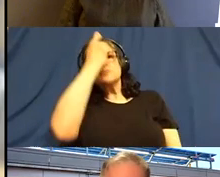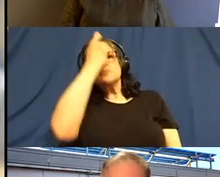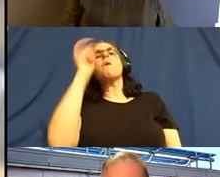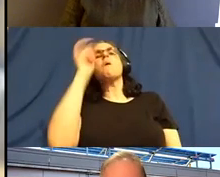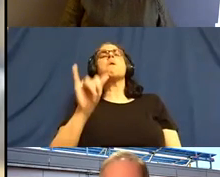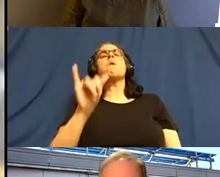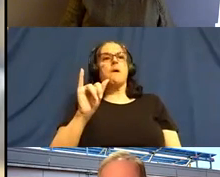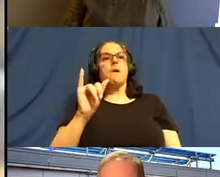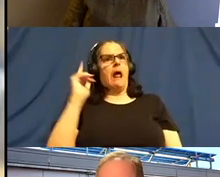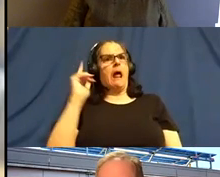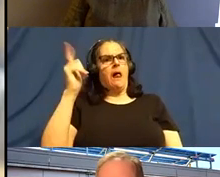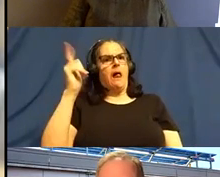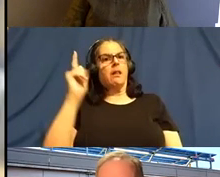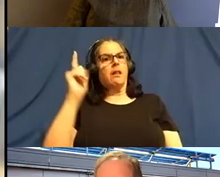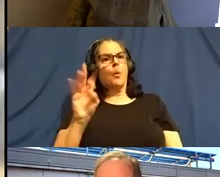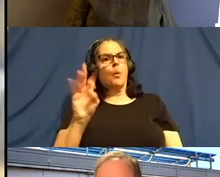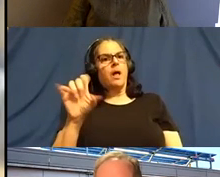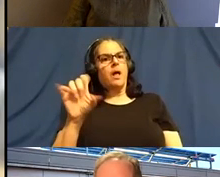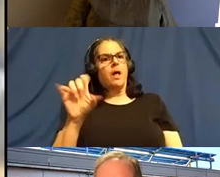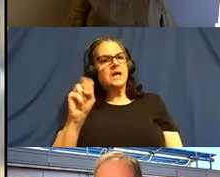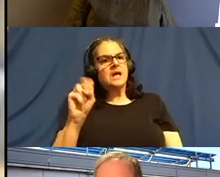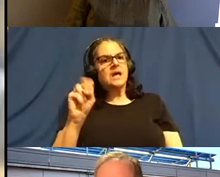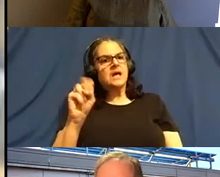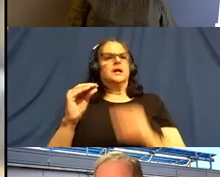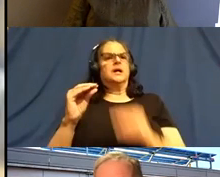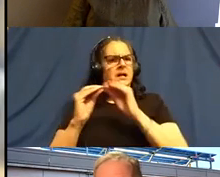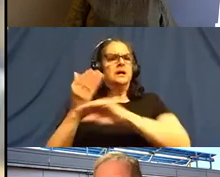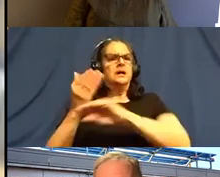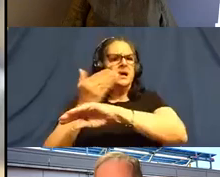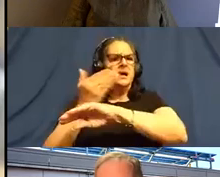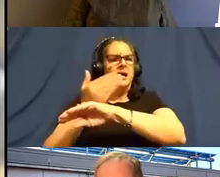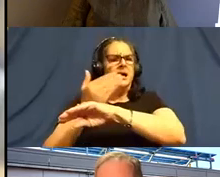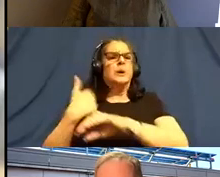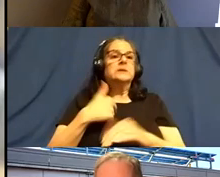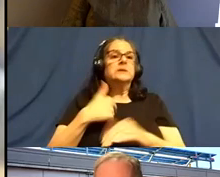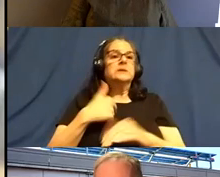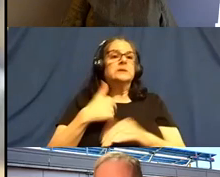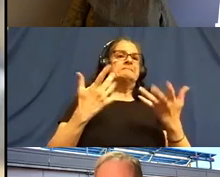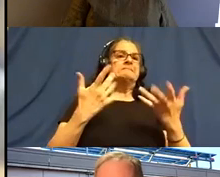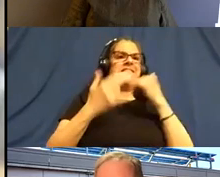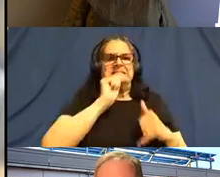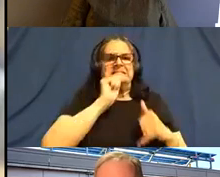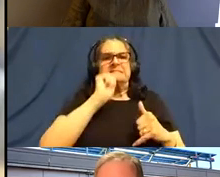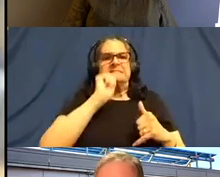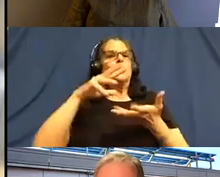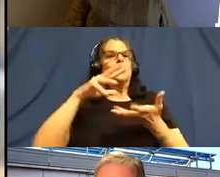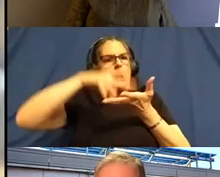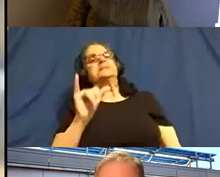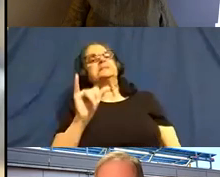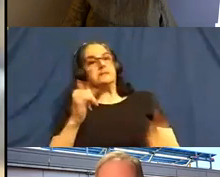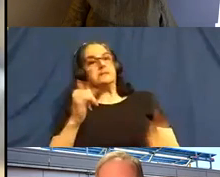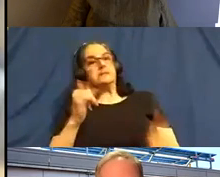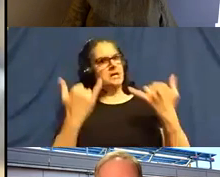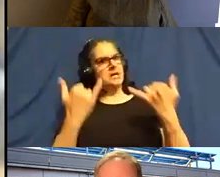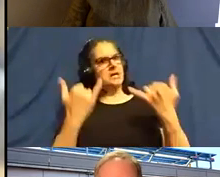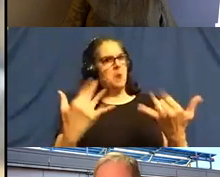the Wilson L, and we're going to use all that knowledge to help with this process. So I look forward to working